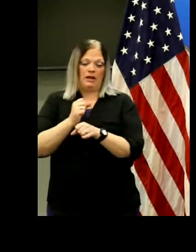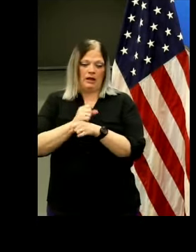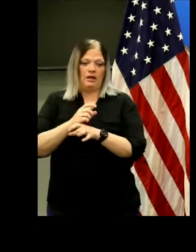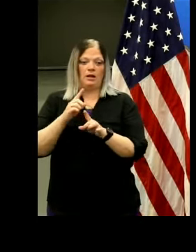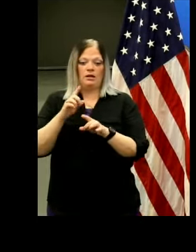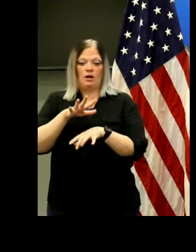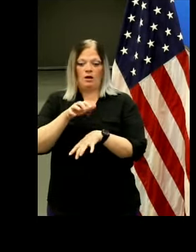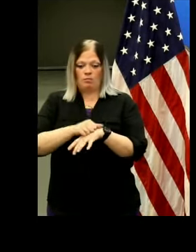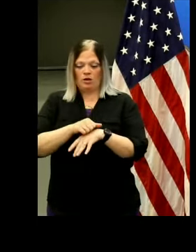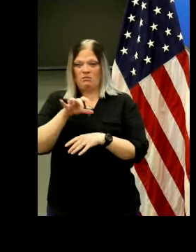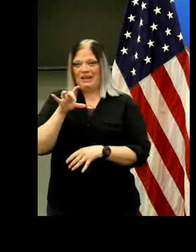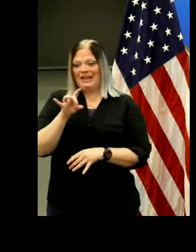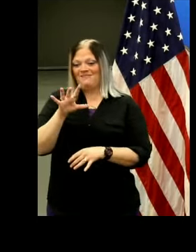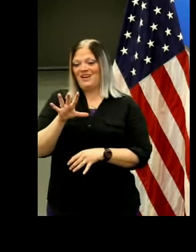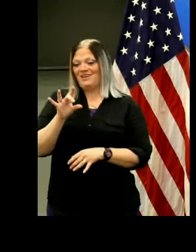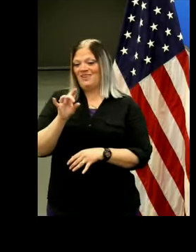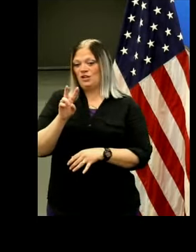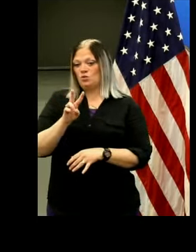at